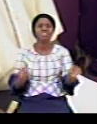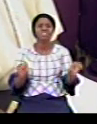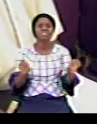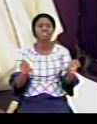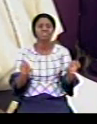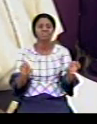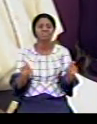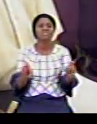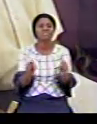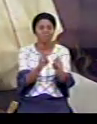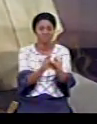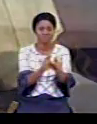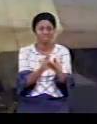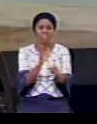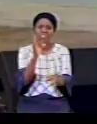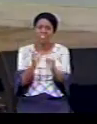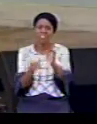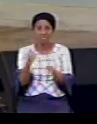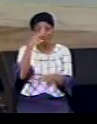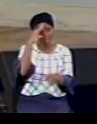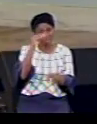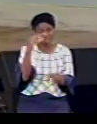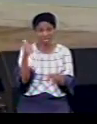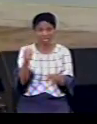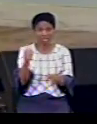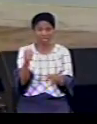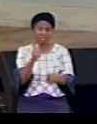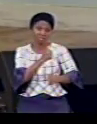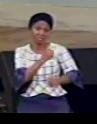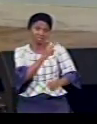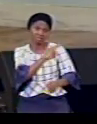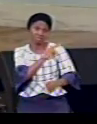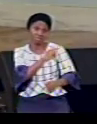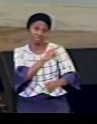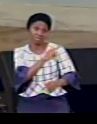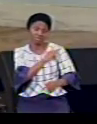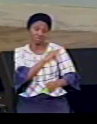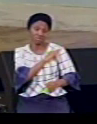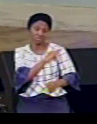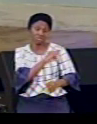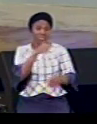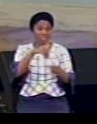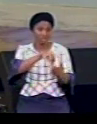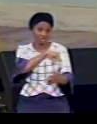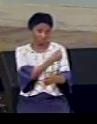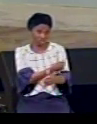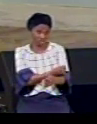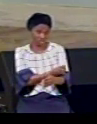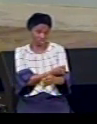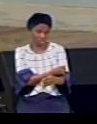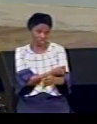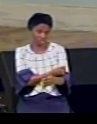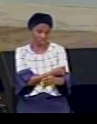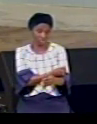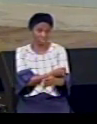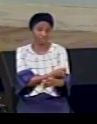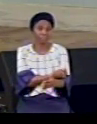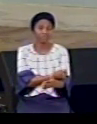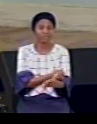man, an officer, a man in authority, contradicts the word of